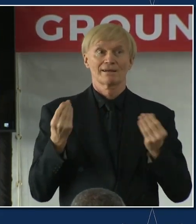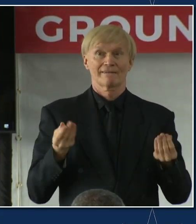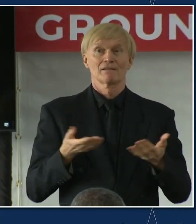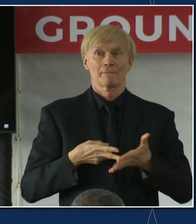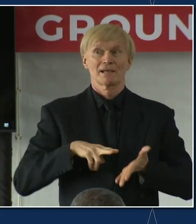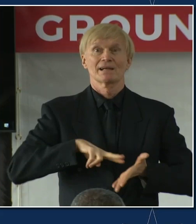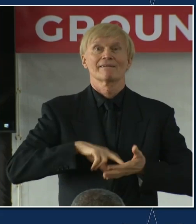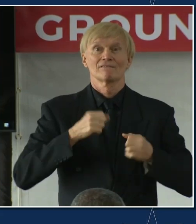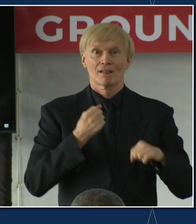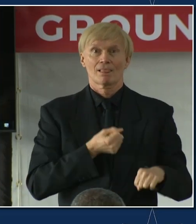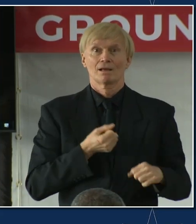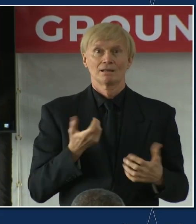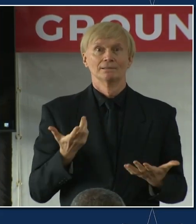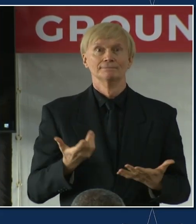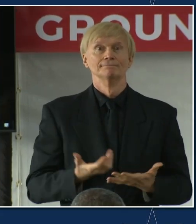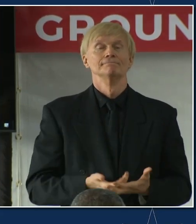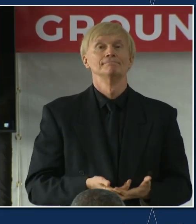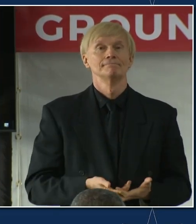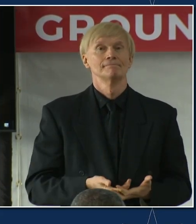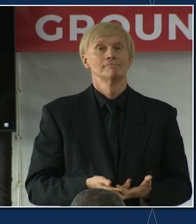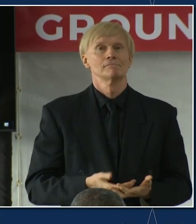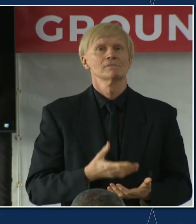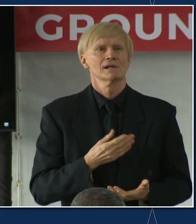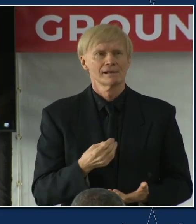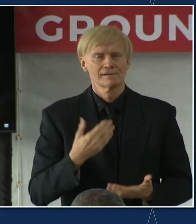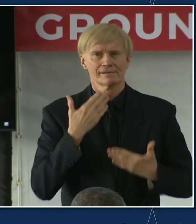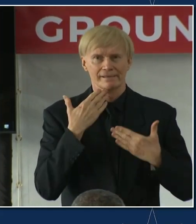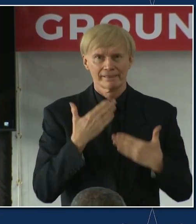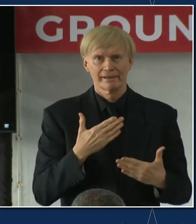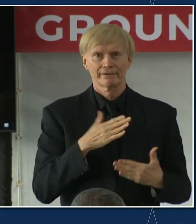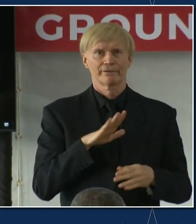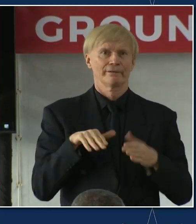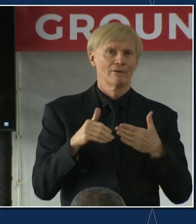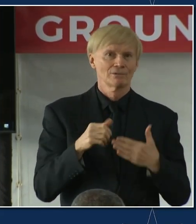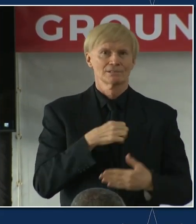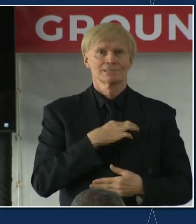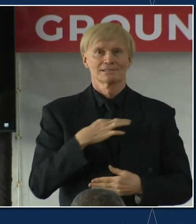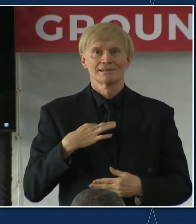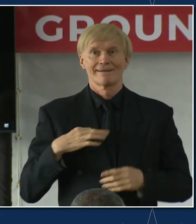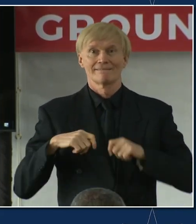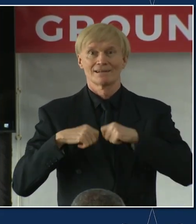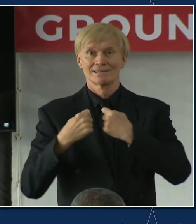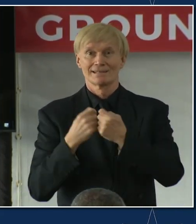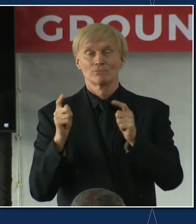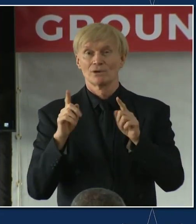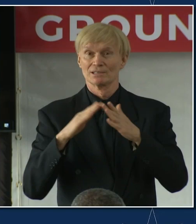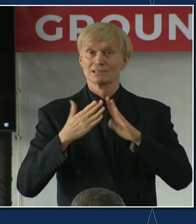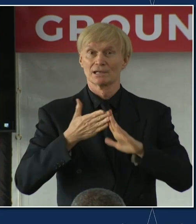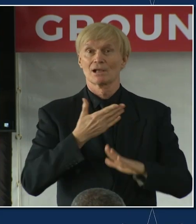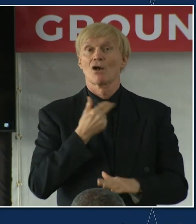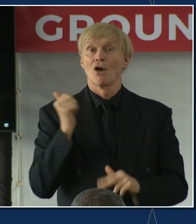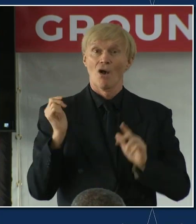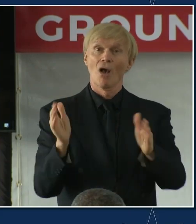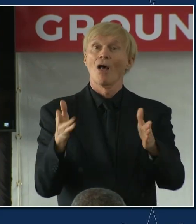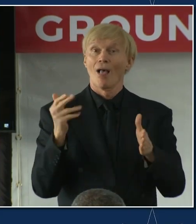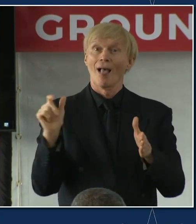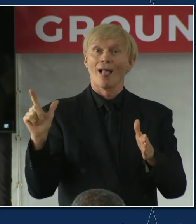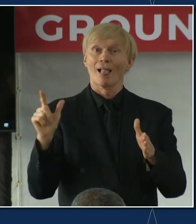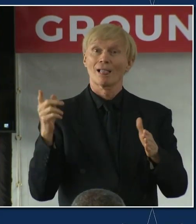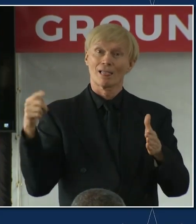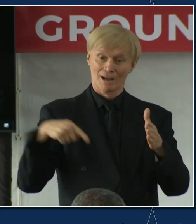way. I have to thank you and your entire staff and team at City Hall, under your